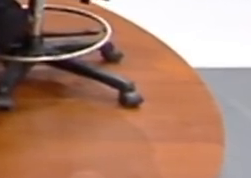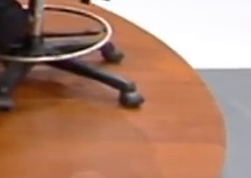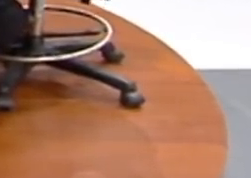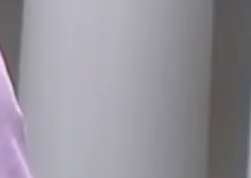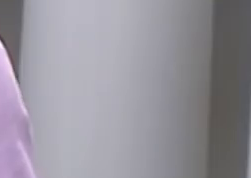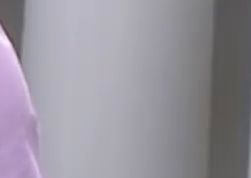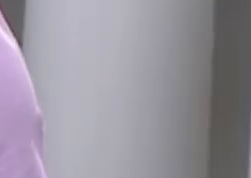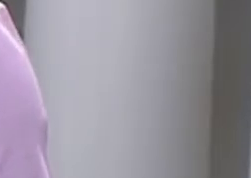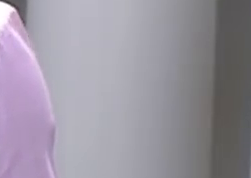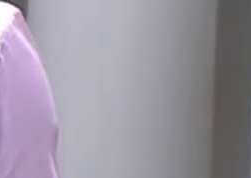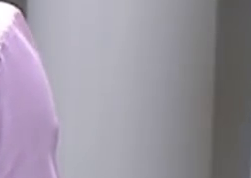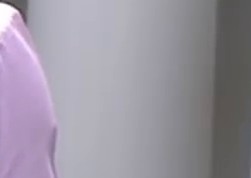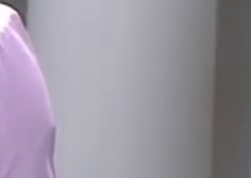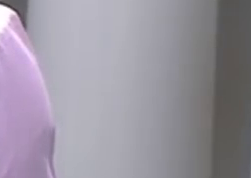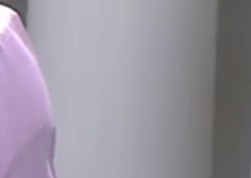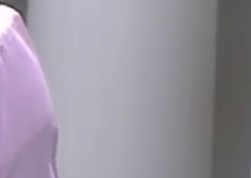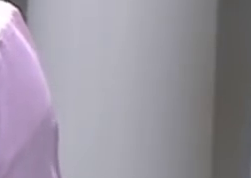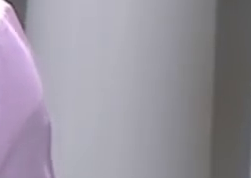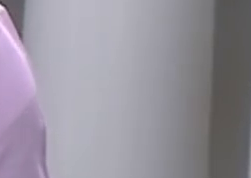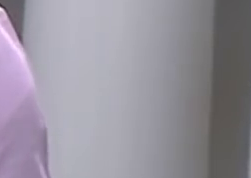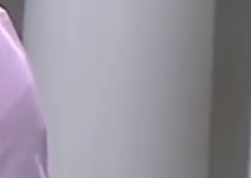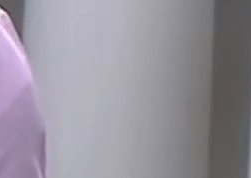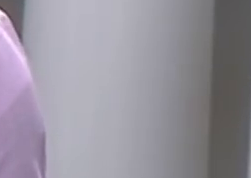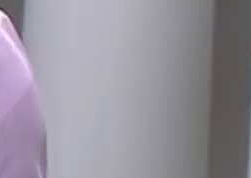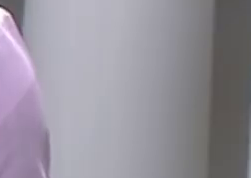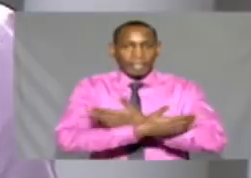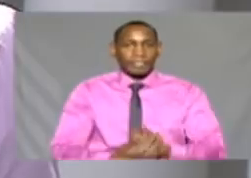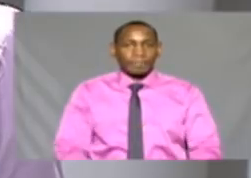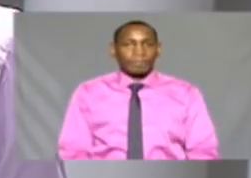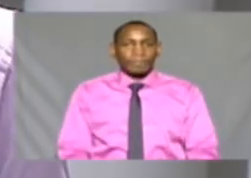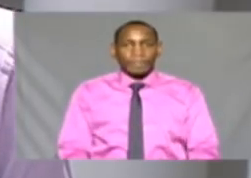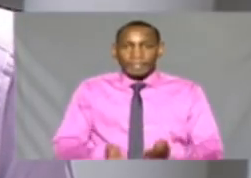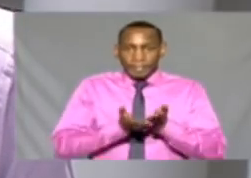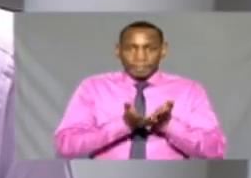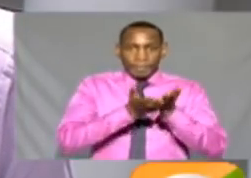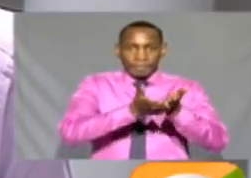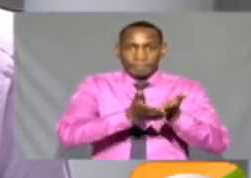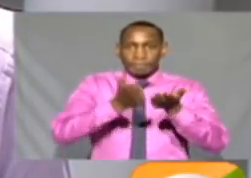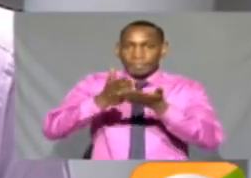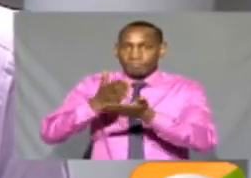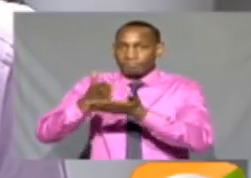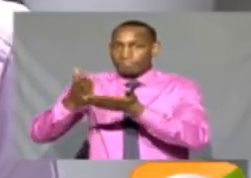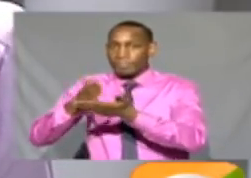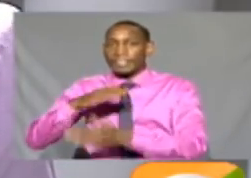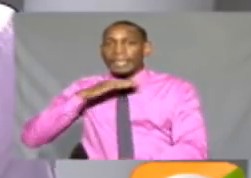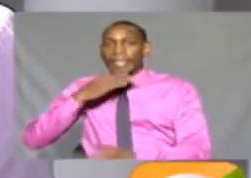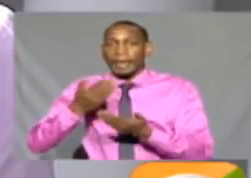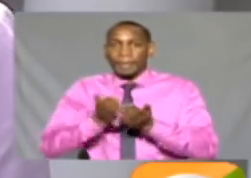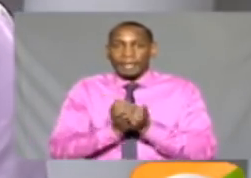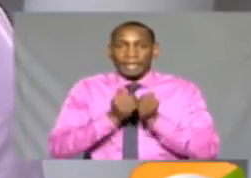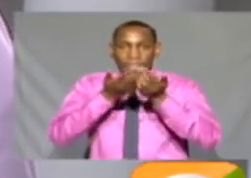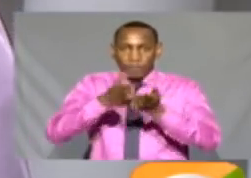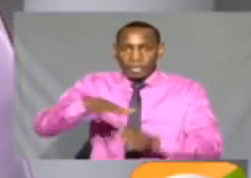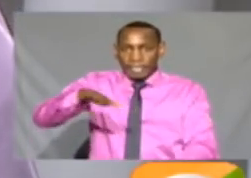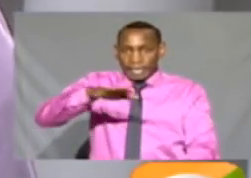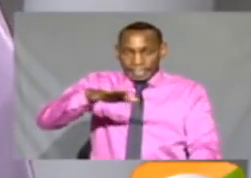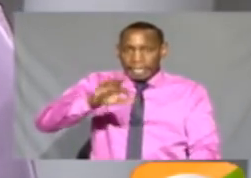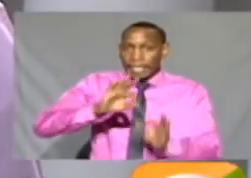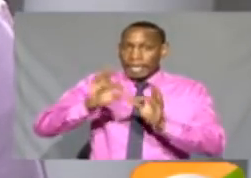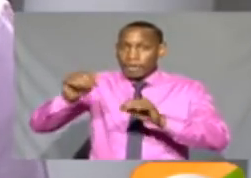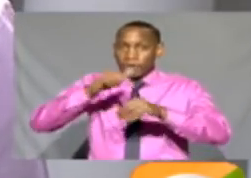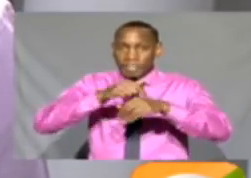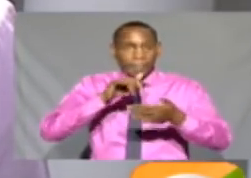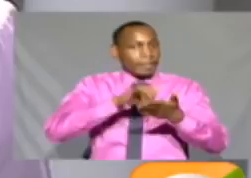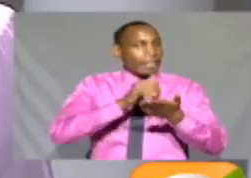Good evening. The news gang is here. Tonight, the vessels that have been ferrying death across the Likoni Channel for a while now, do